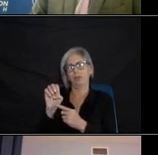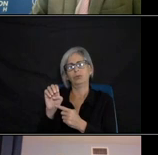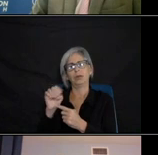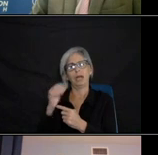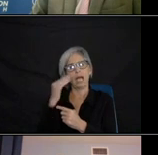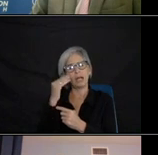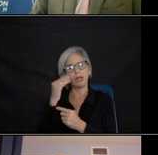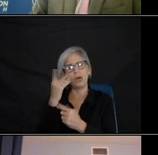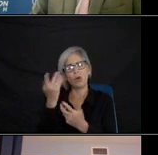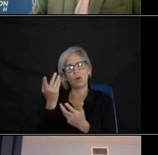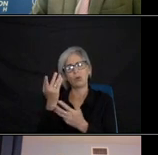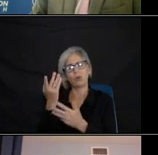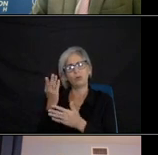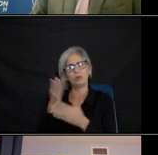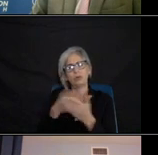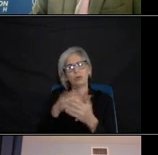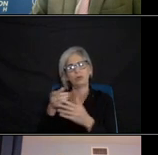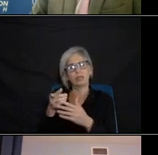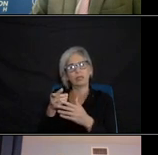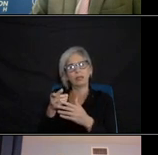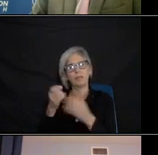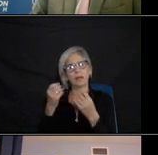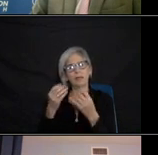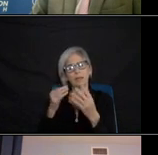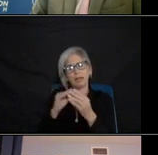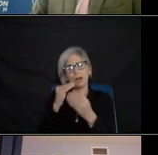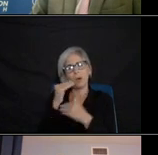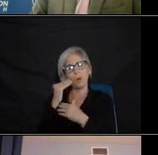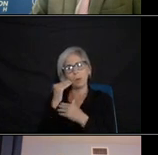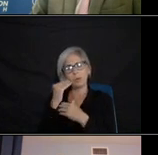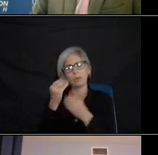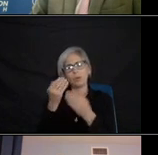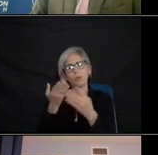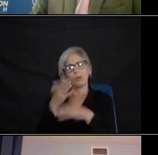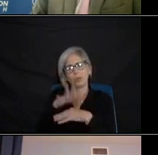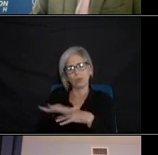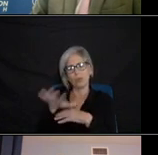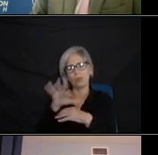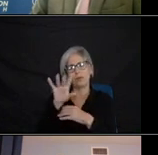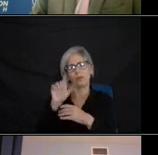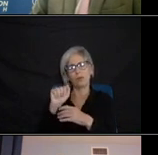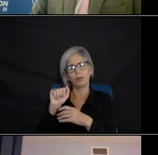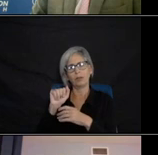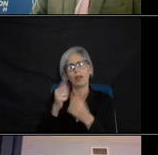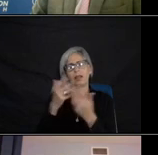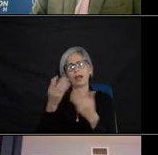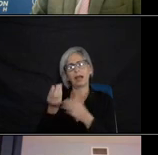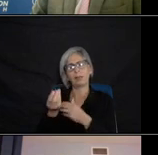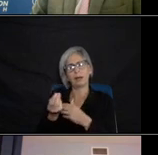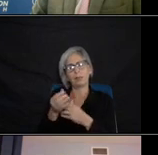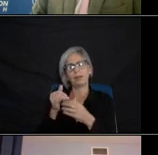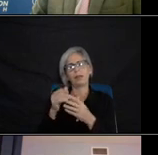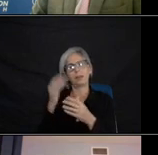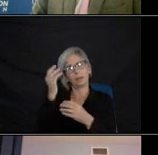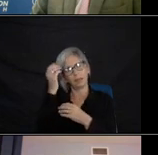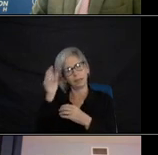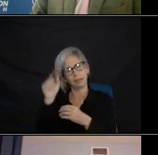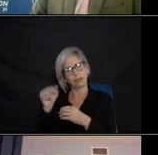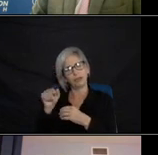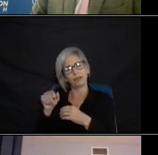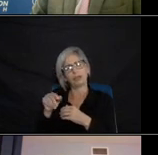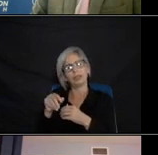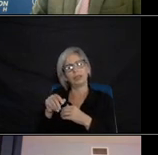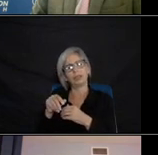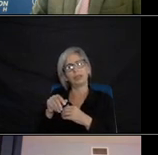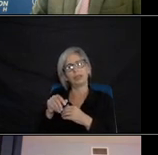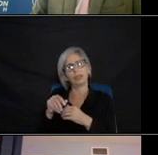I know Pulte has built many, many homes throughout Florida. There's a lot of other properties that could be considered, and